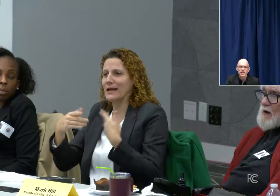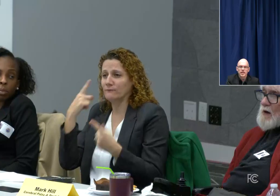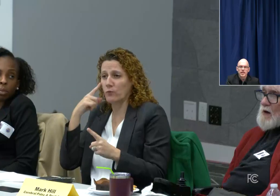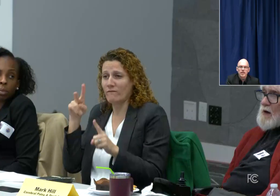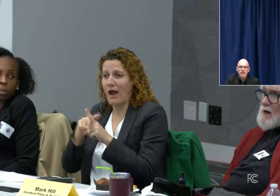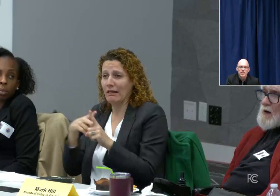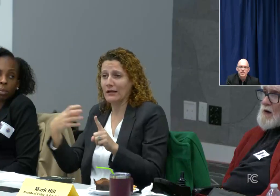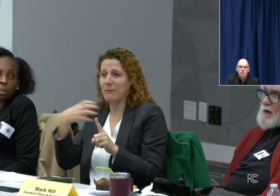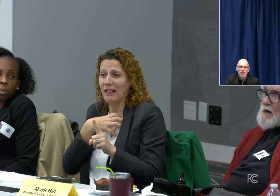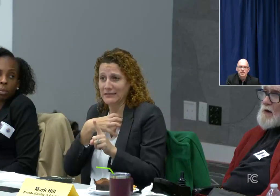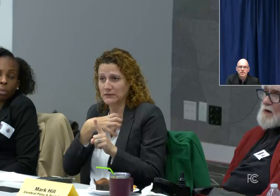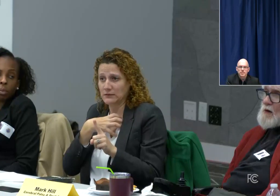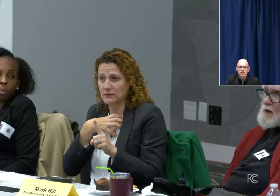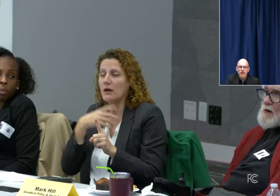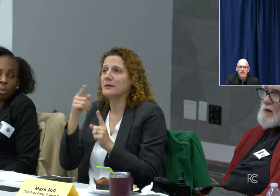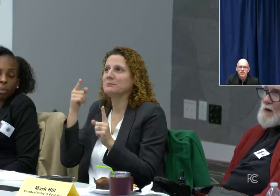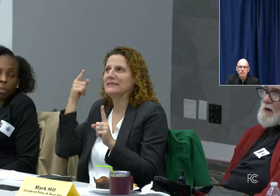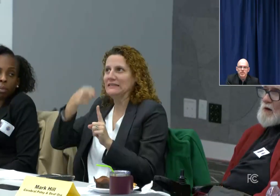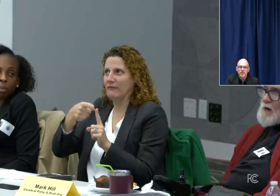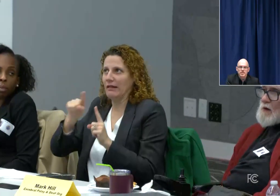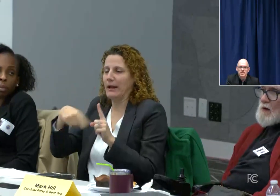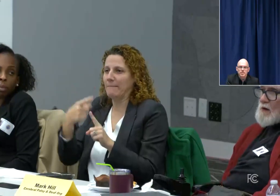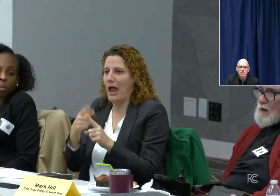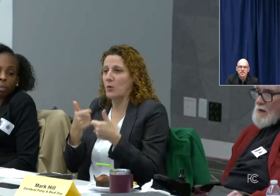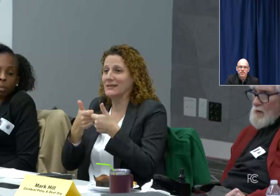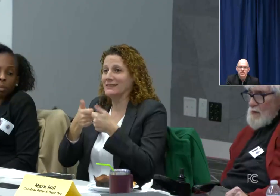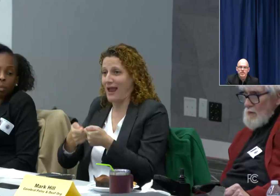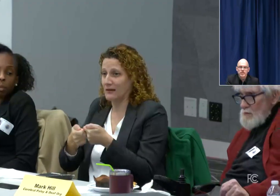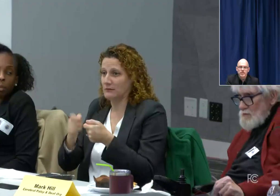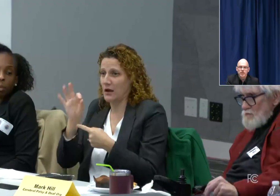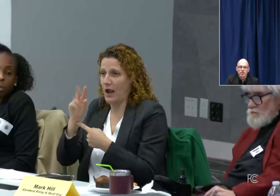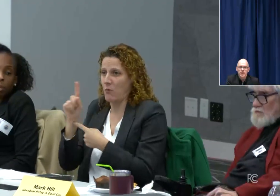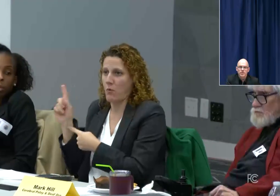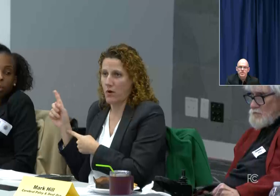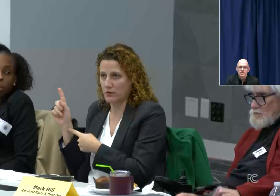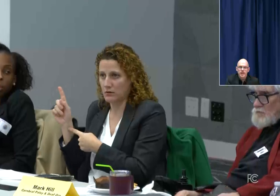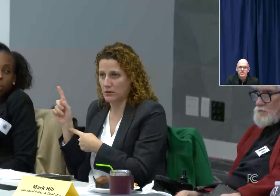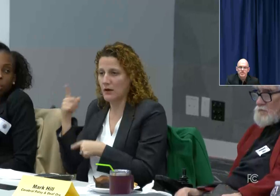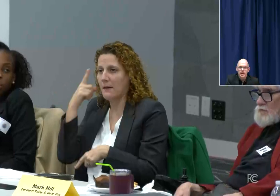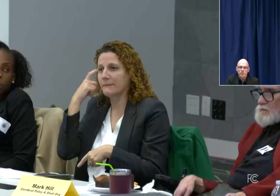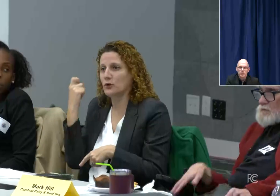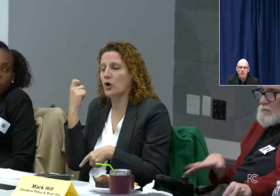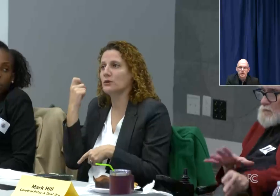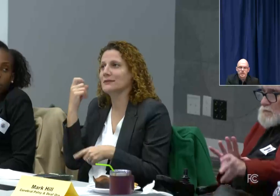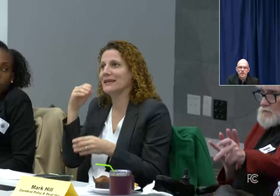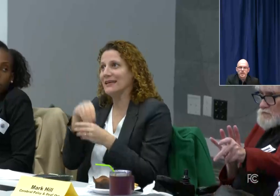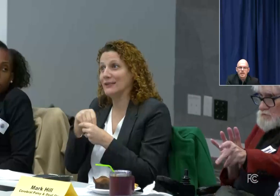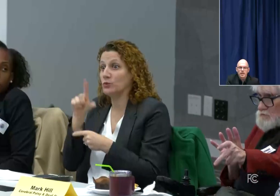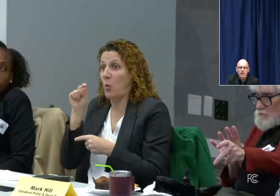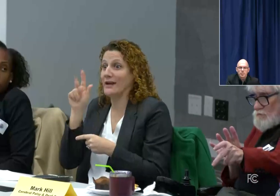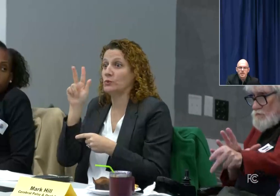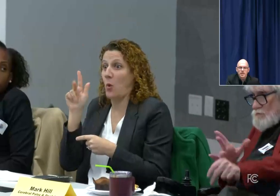on the process for filing complaints, specifically about text to 911? Because